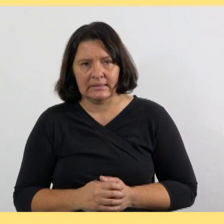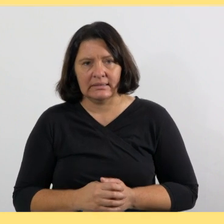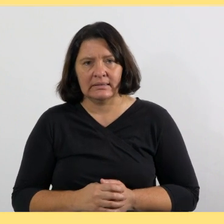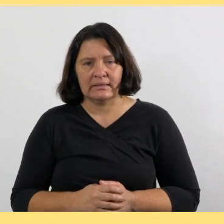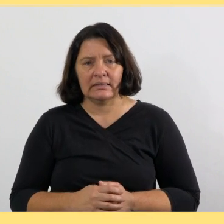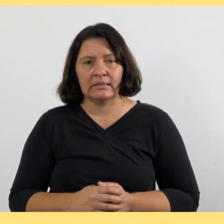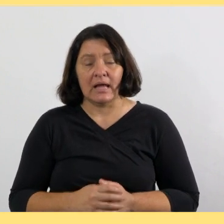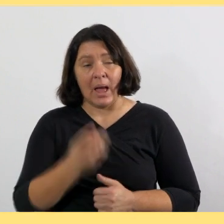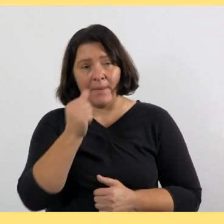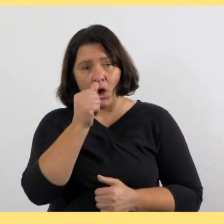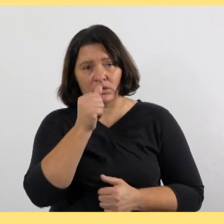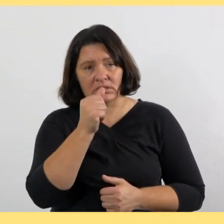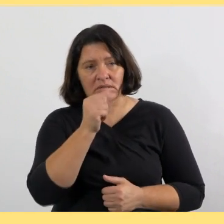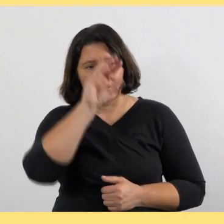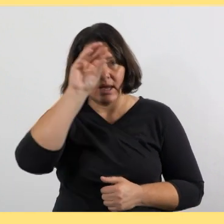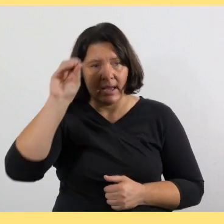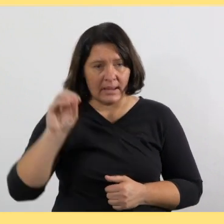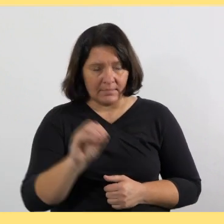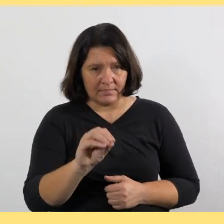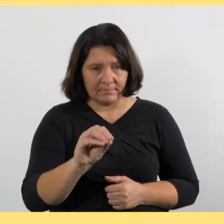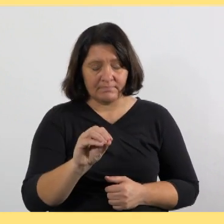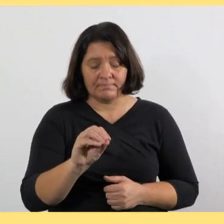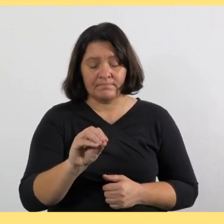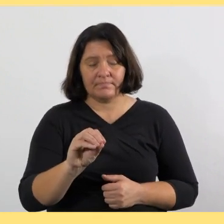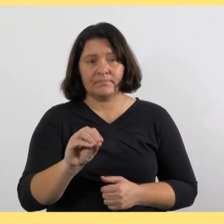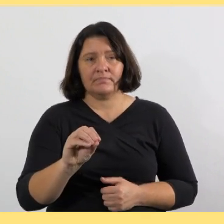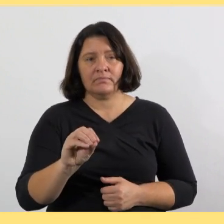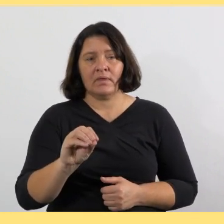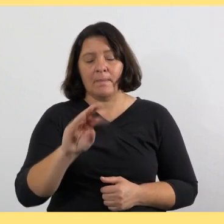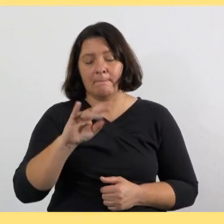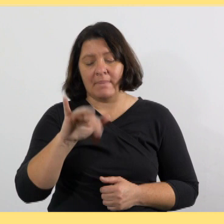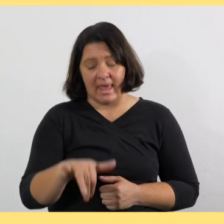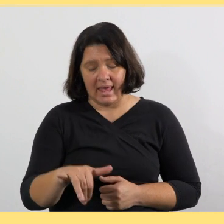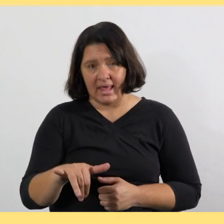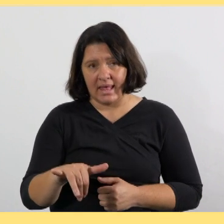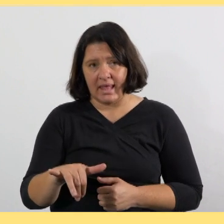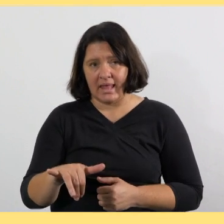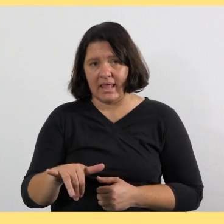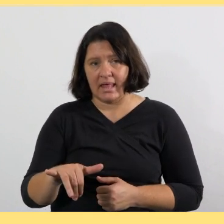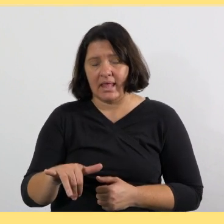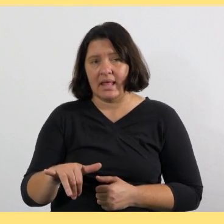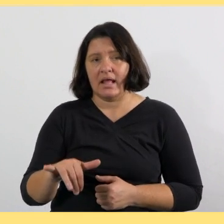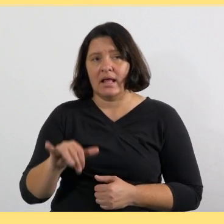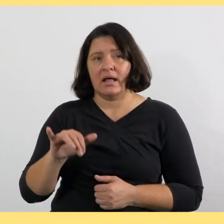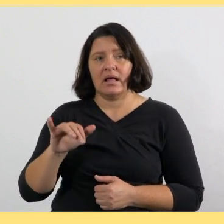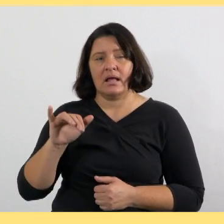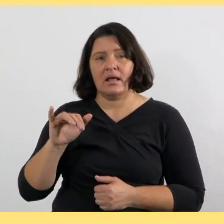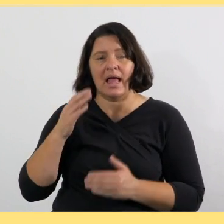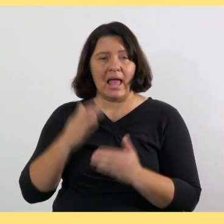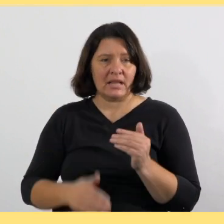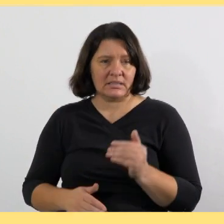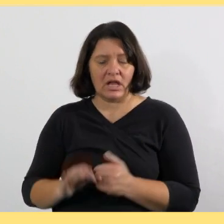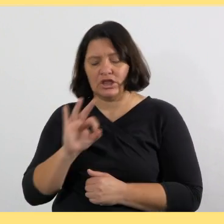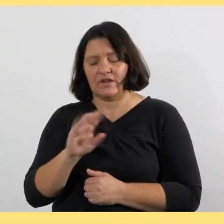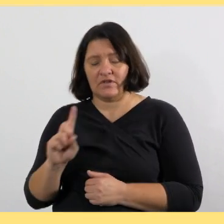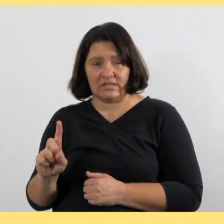24,220. I will then take that amount. I'm coming here. This is May, and we're talking the